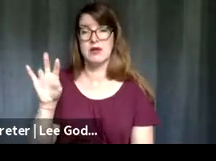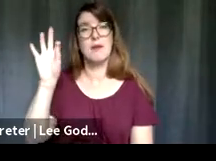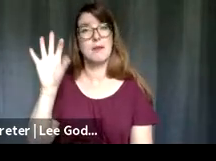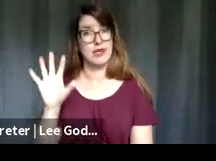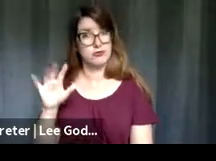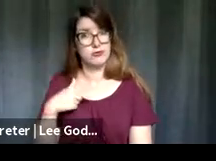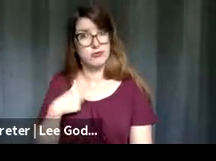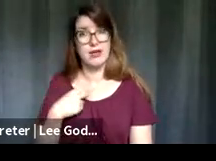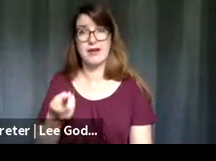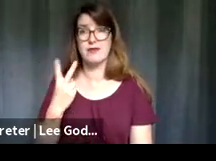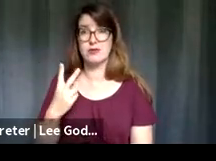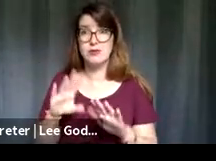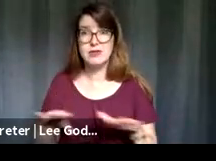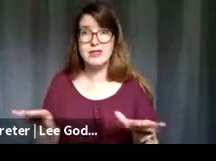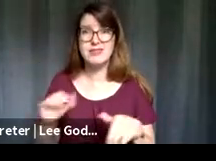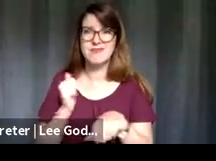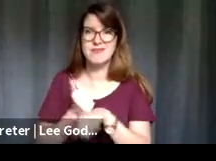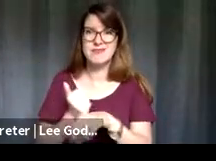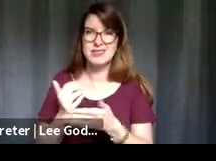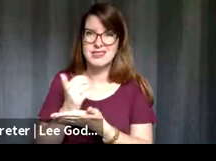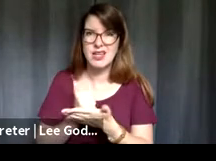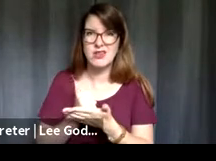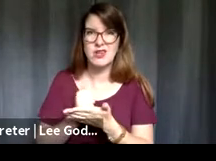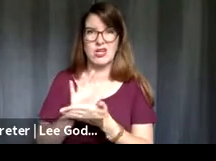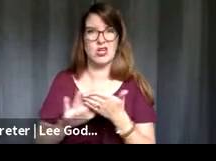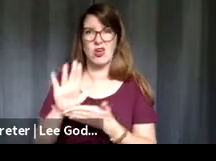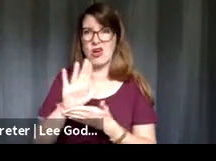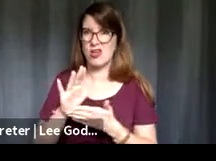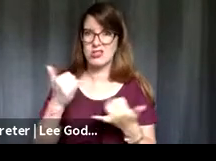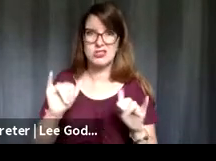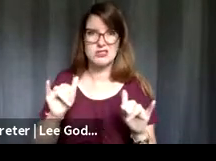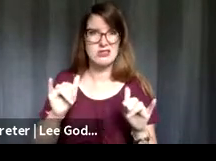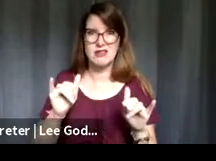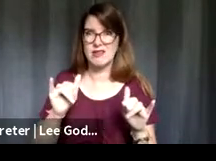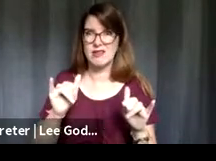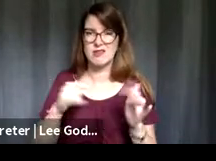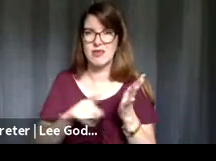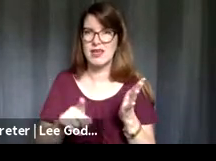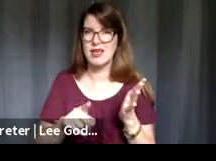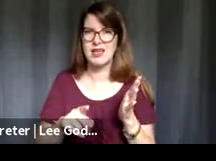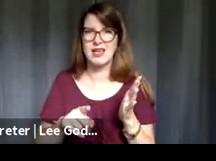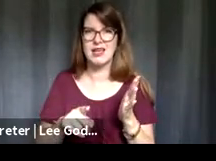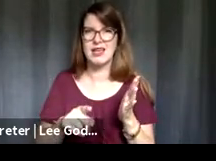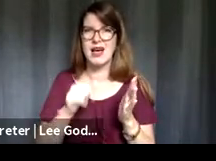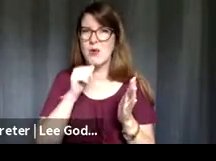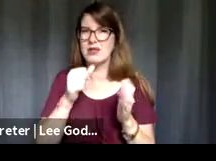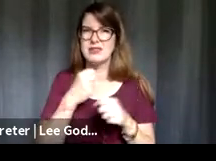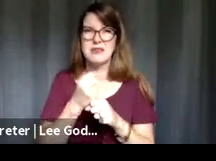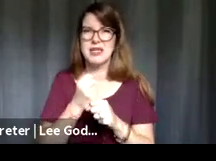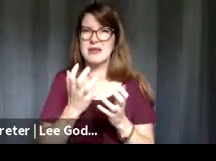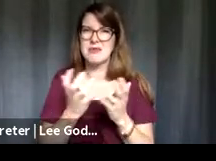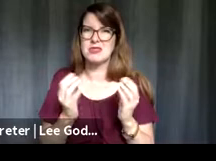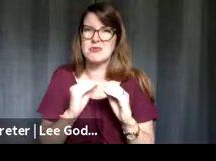pastor with two kids, a fixed salary, college is still ahead. I wasn't making much more inflation adjusted